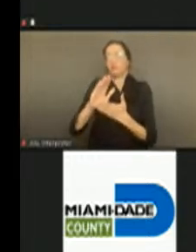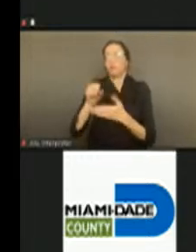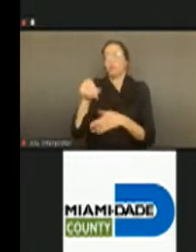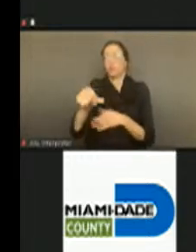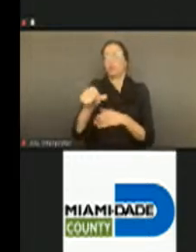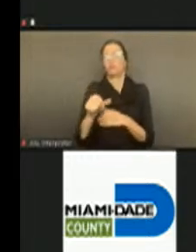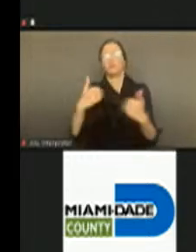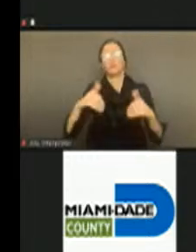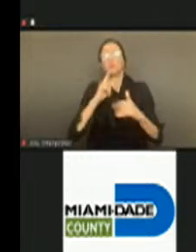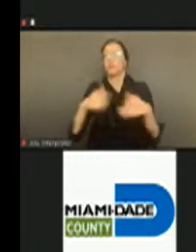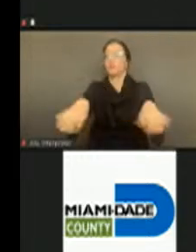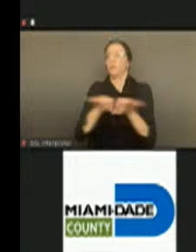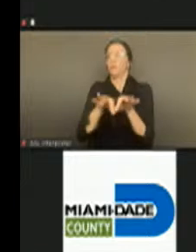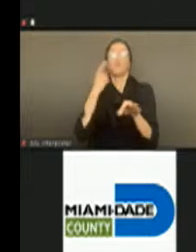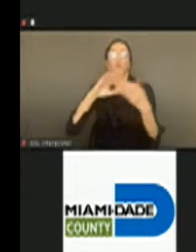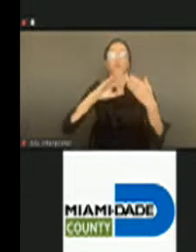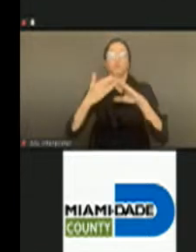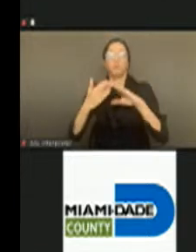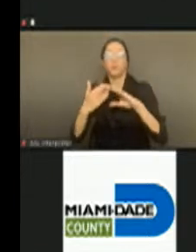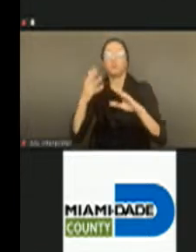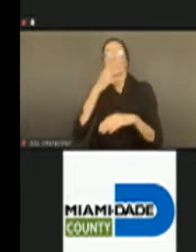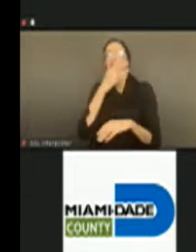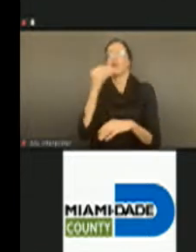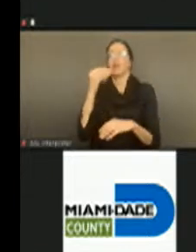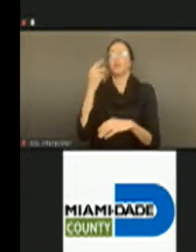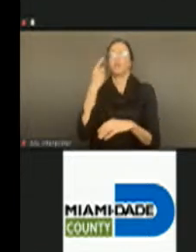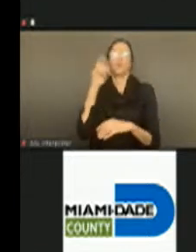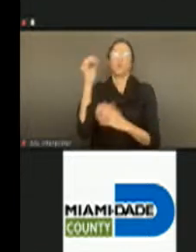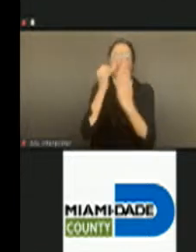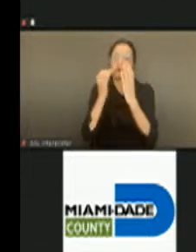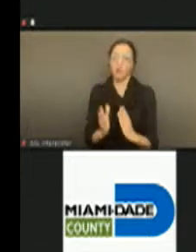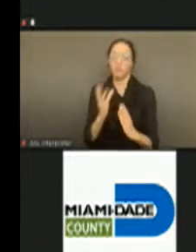service, these services, and the staff member.